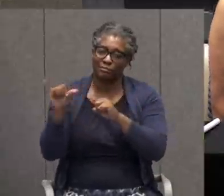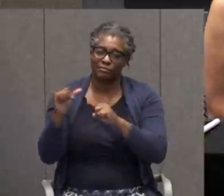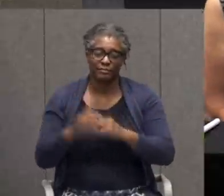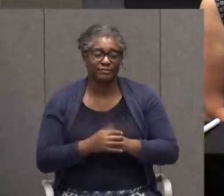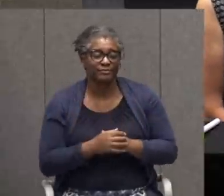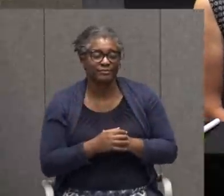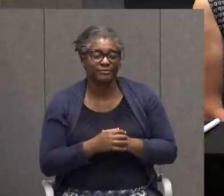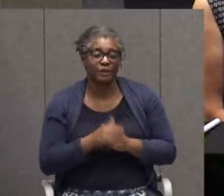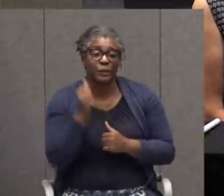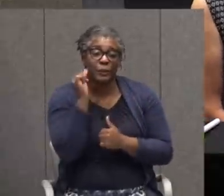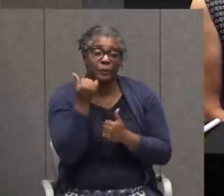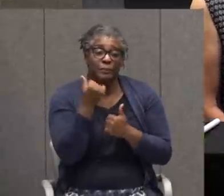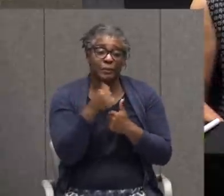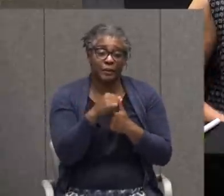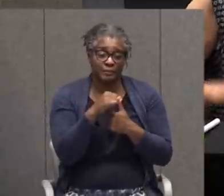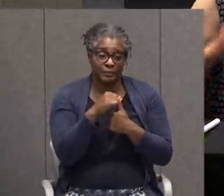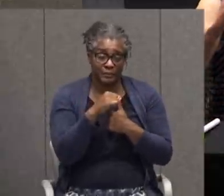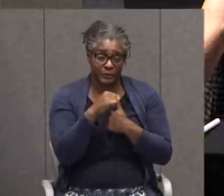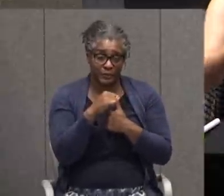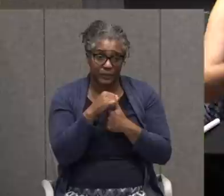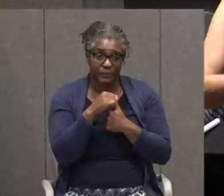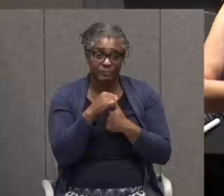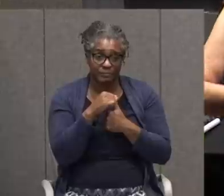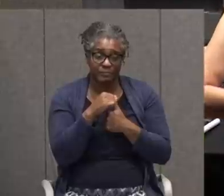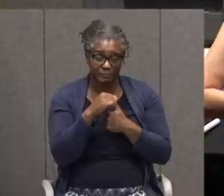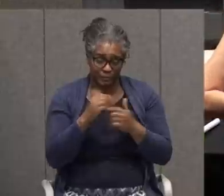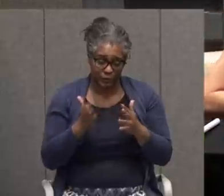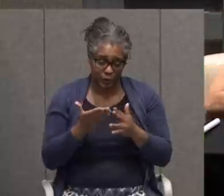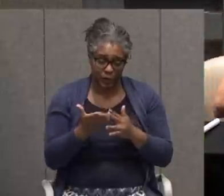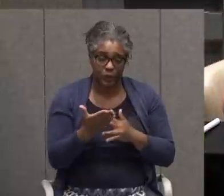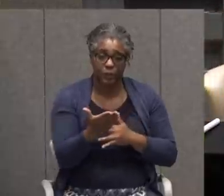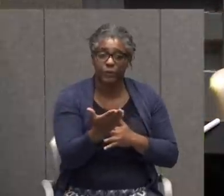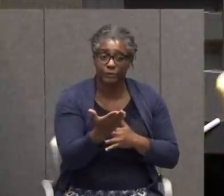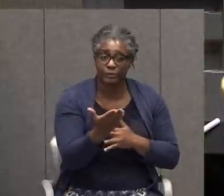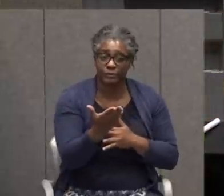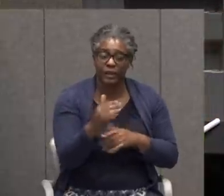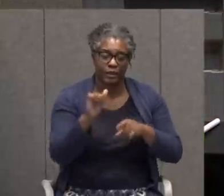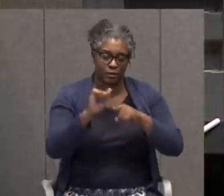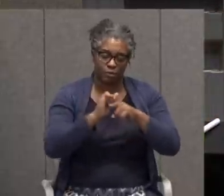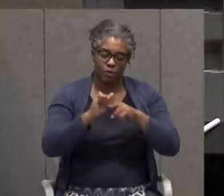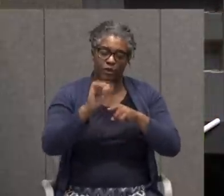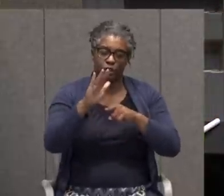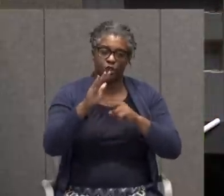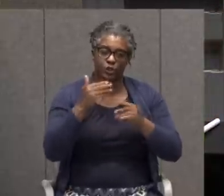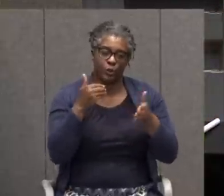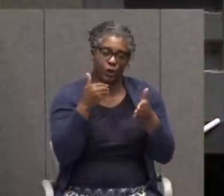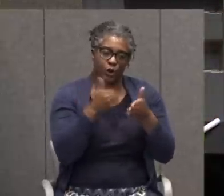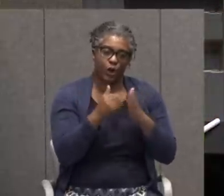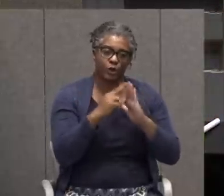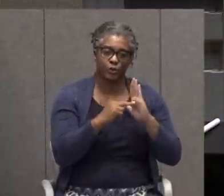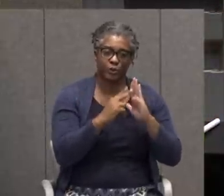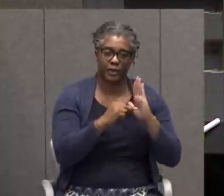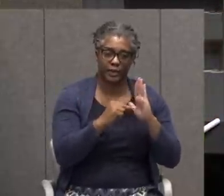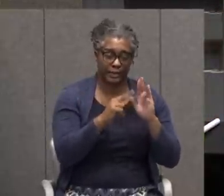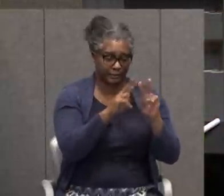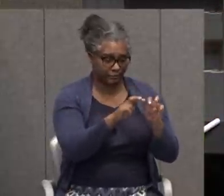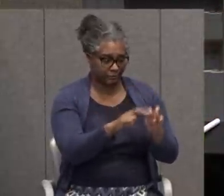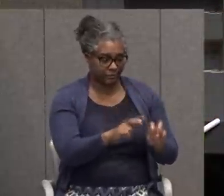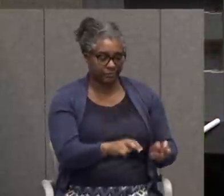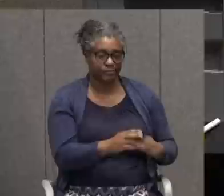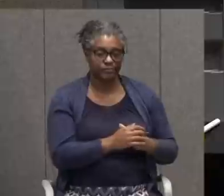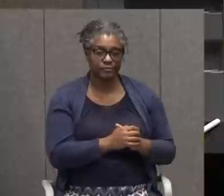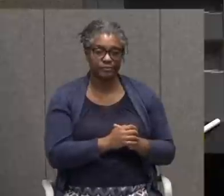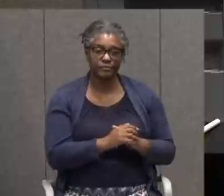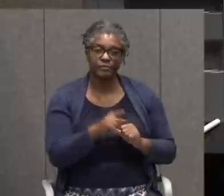you're going through this, work on your close reading skills. You can close read with just about anything that